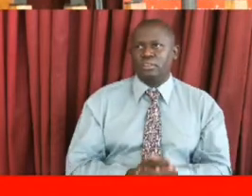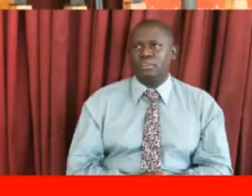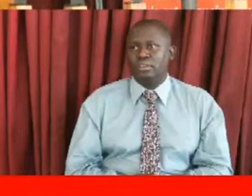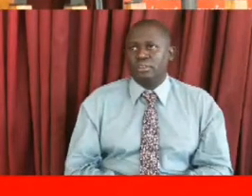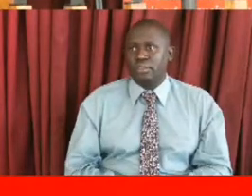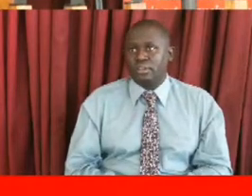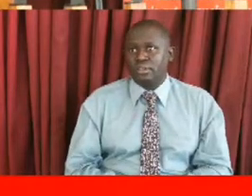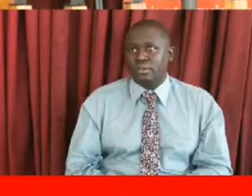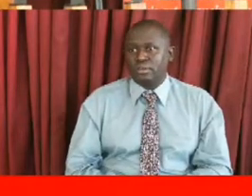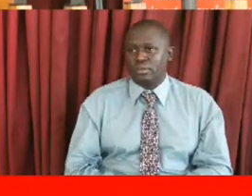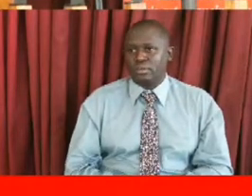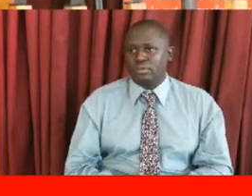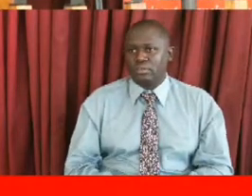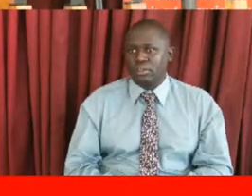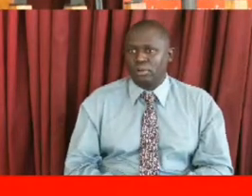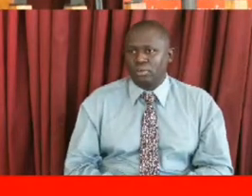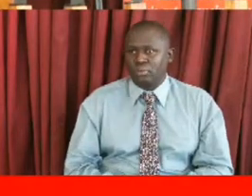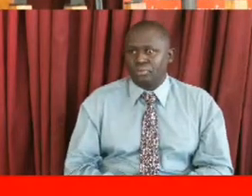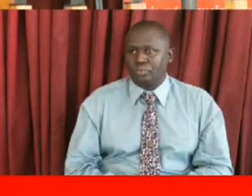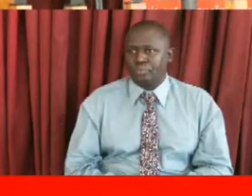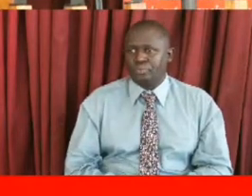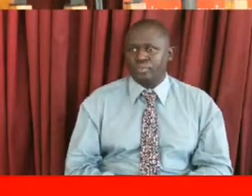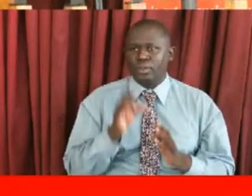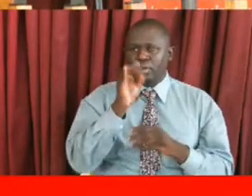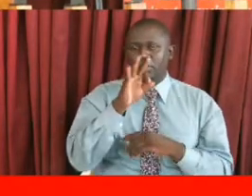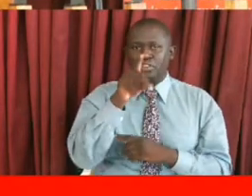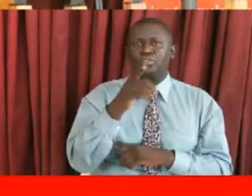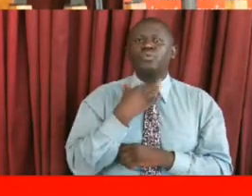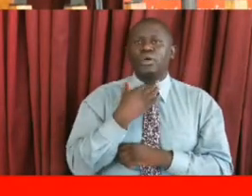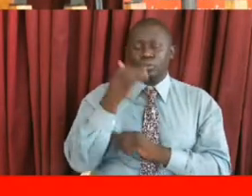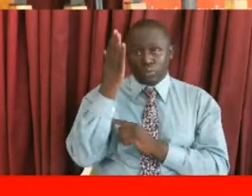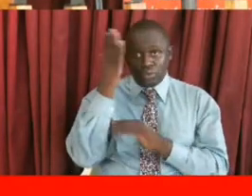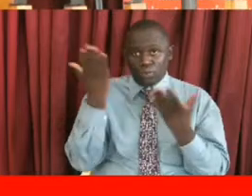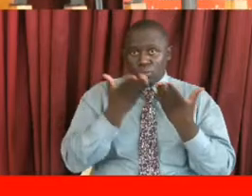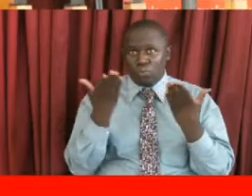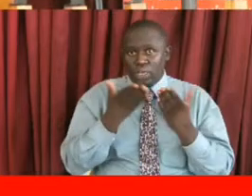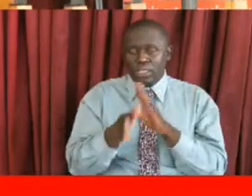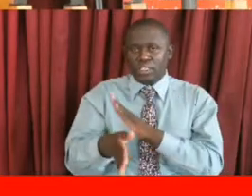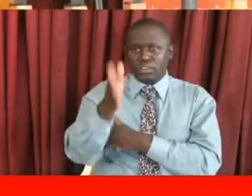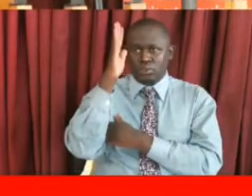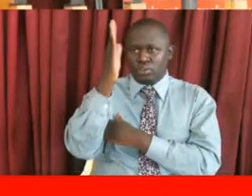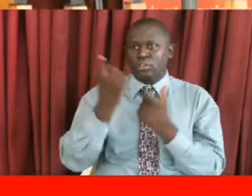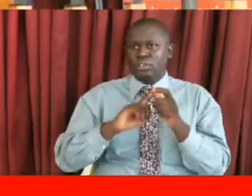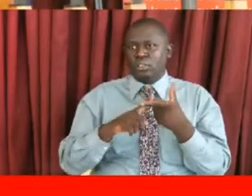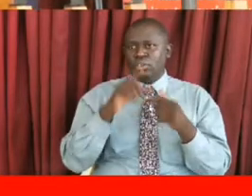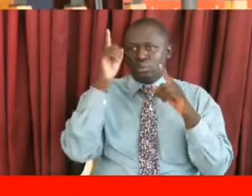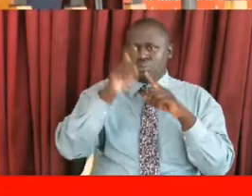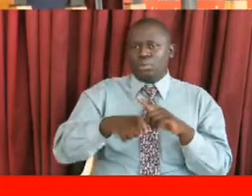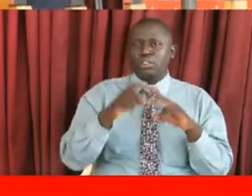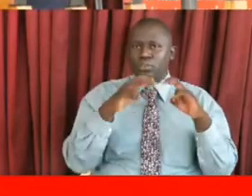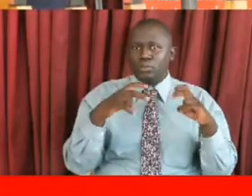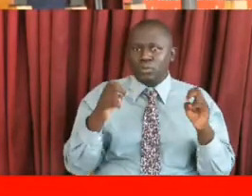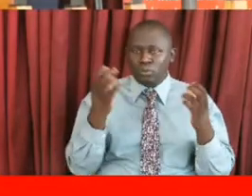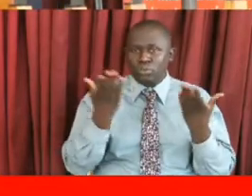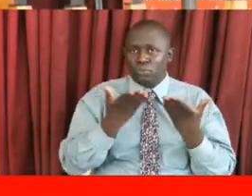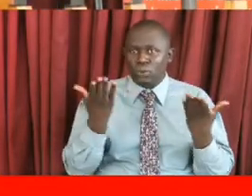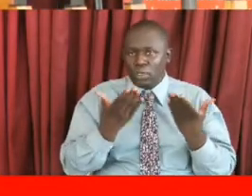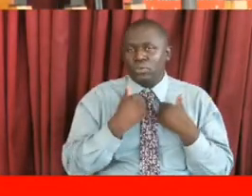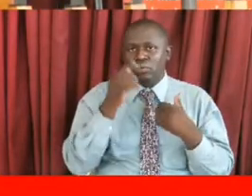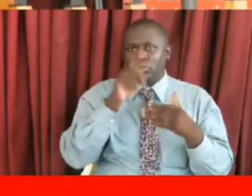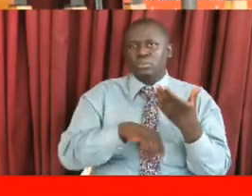there amen so if you want to know where God is you must look for where the voice of God